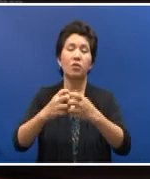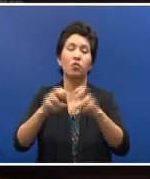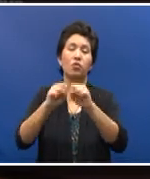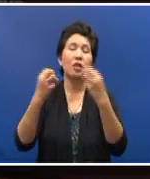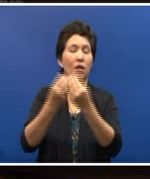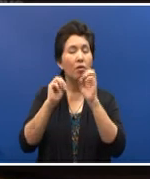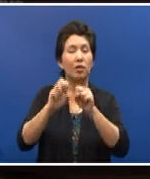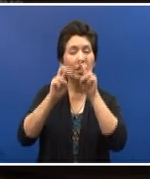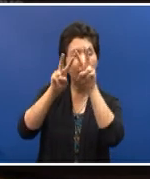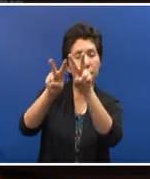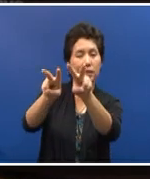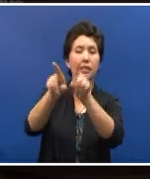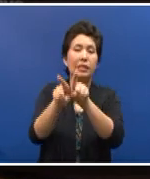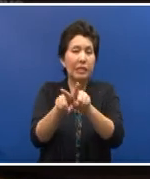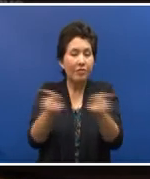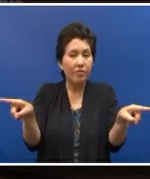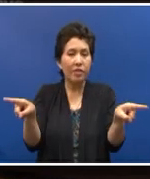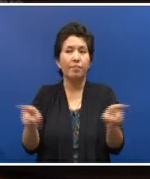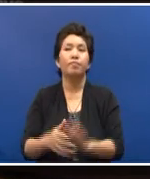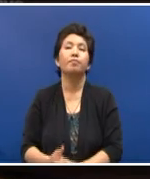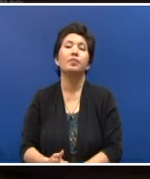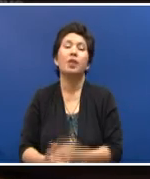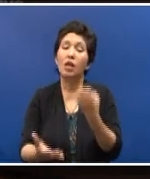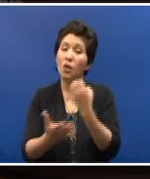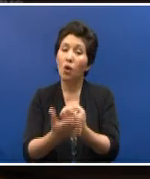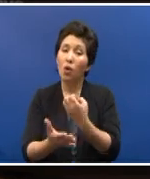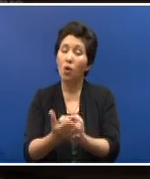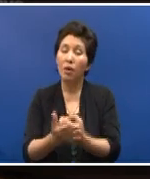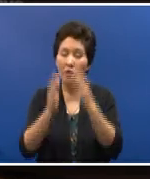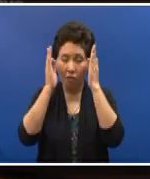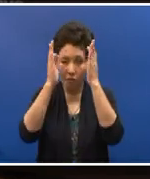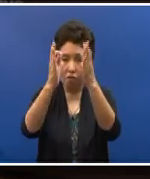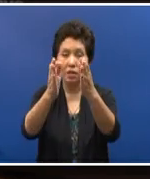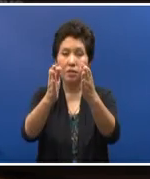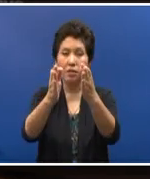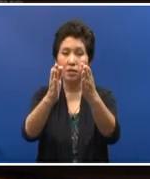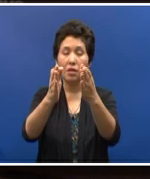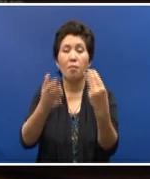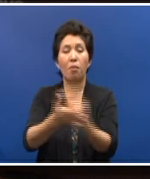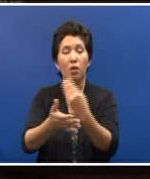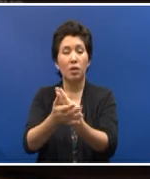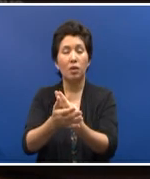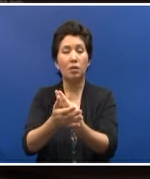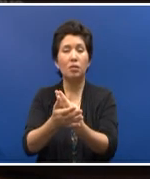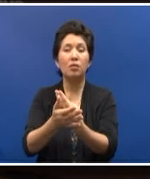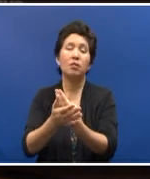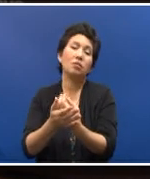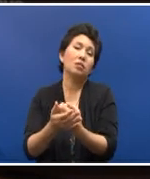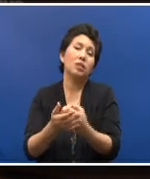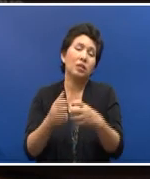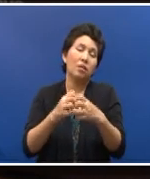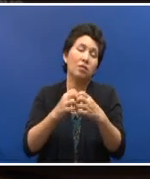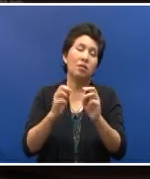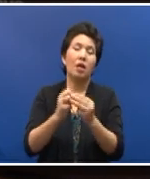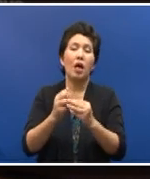So you can see the difference over here. Okay, economics focus on modern industrial society, but